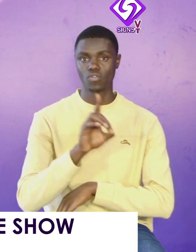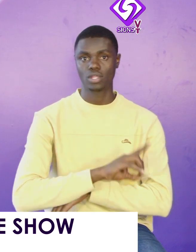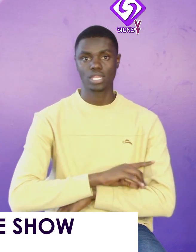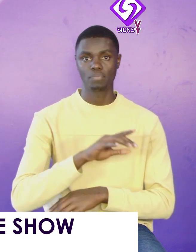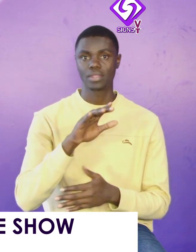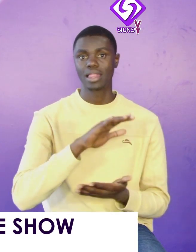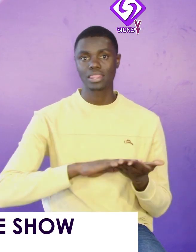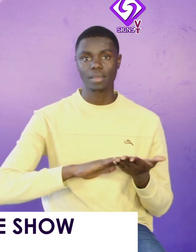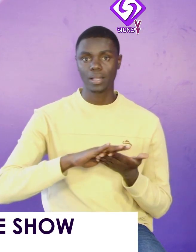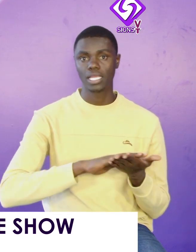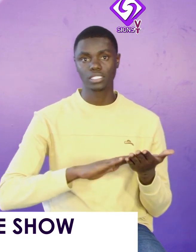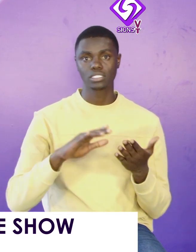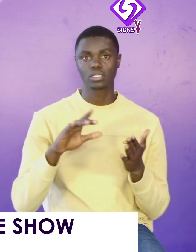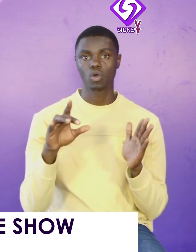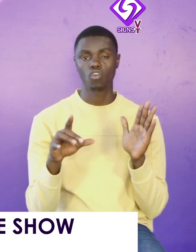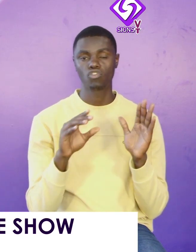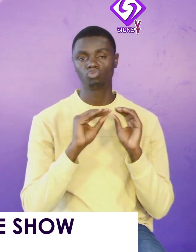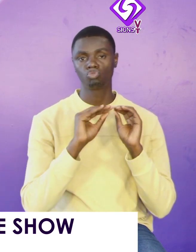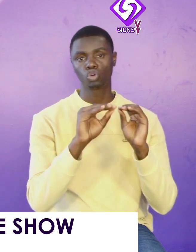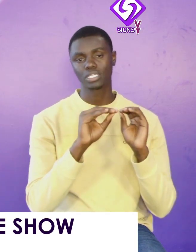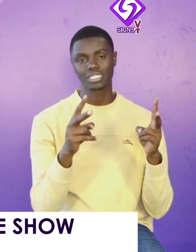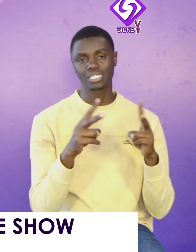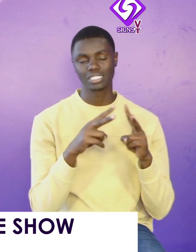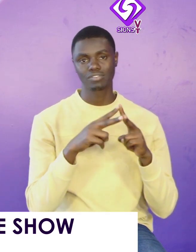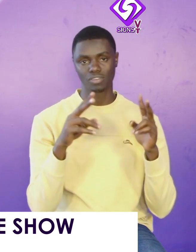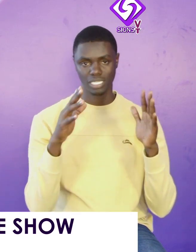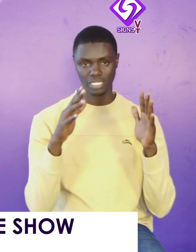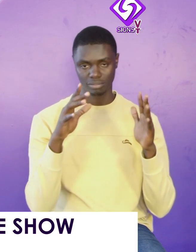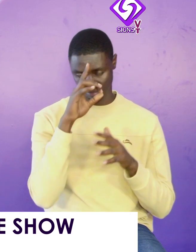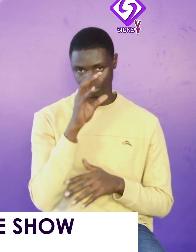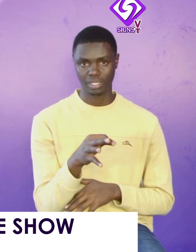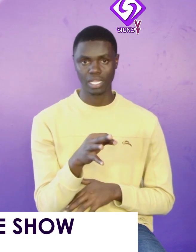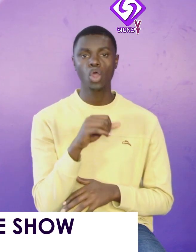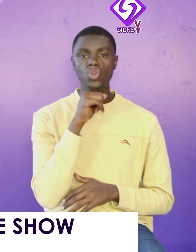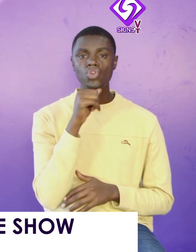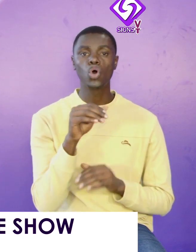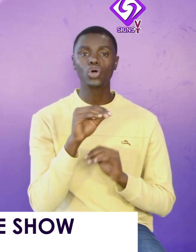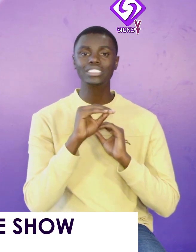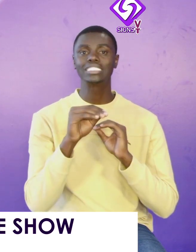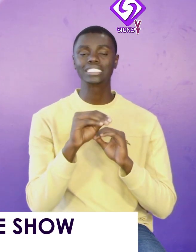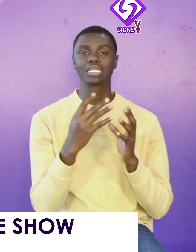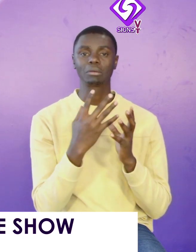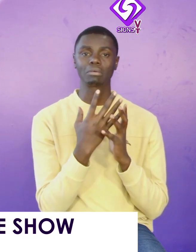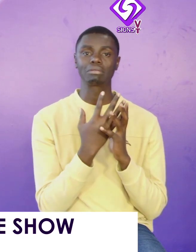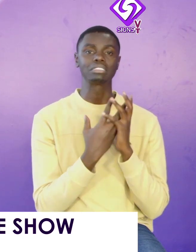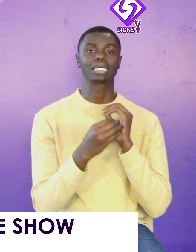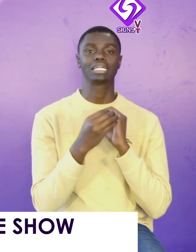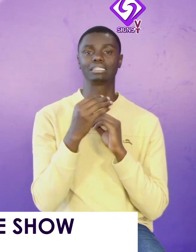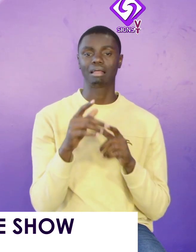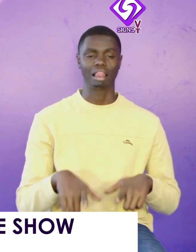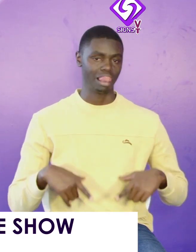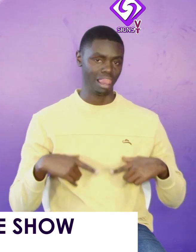of doctrine should be looked at keenly. No doctrine should discourage life. It is a